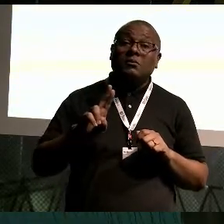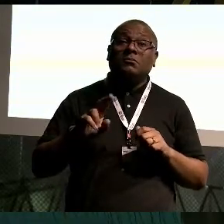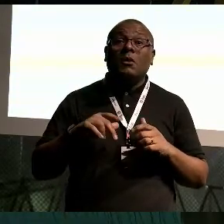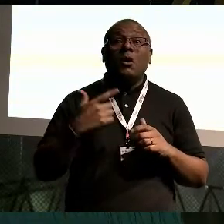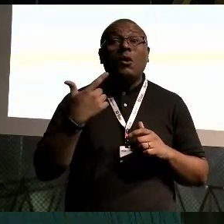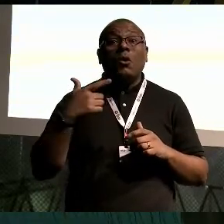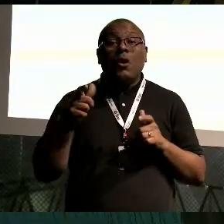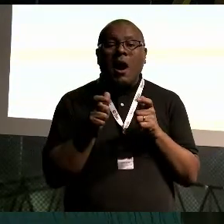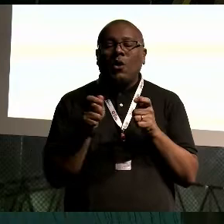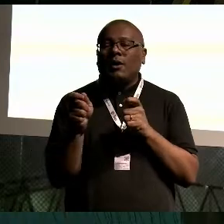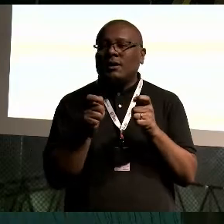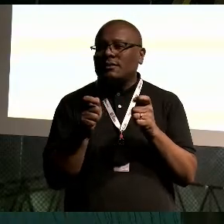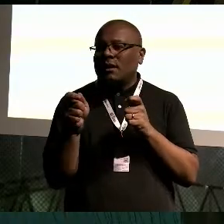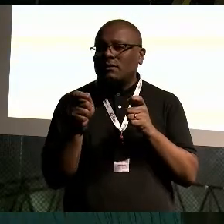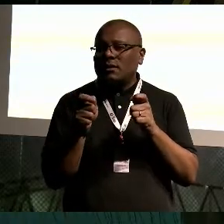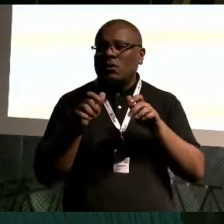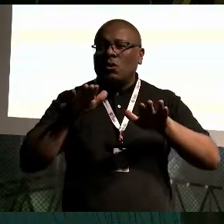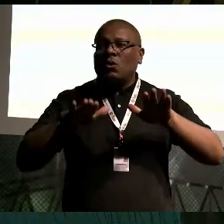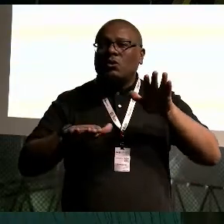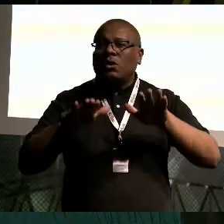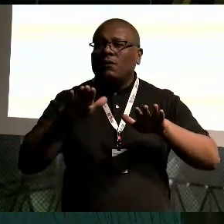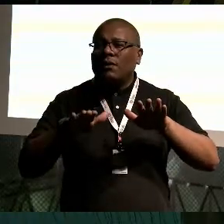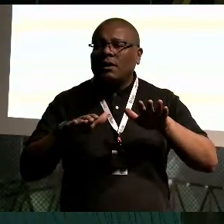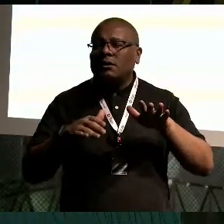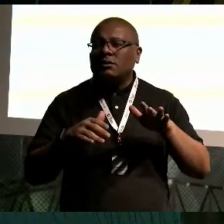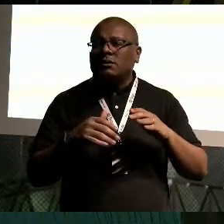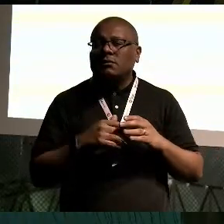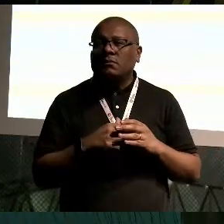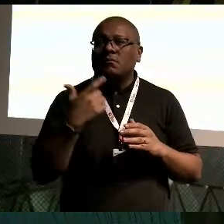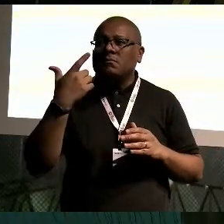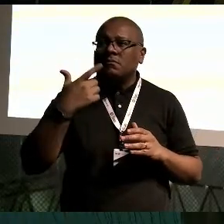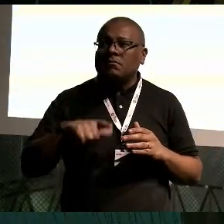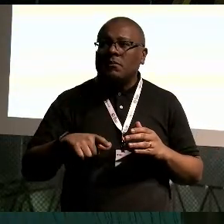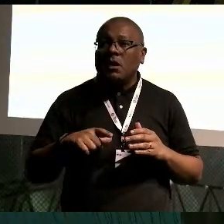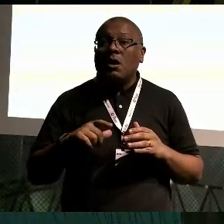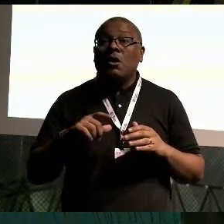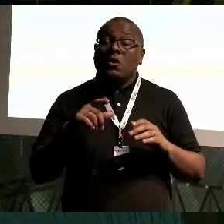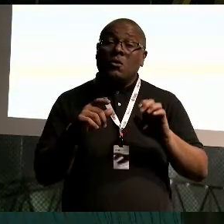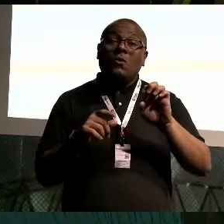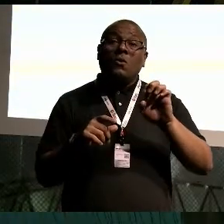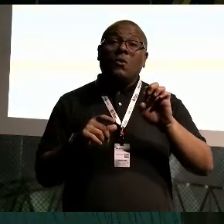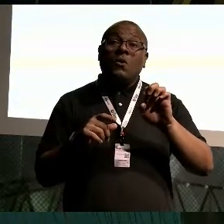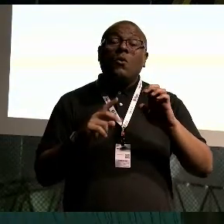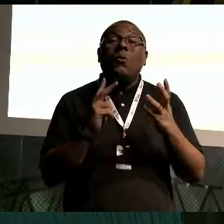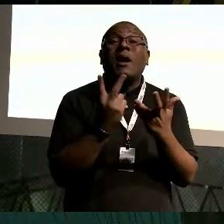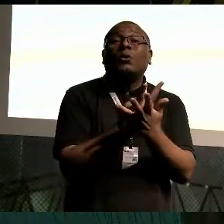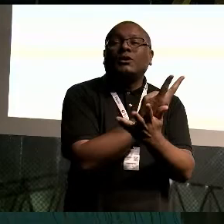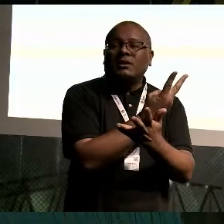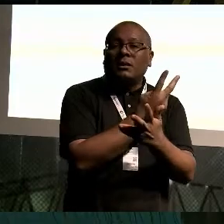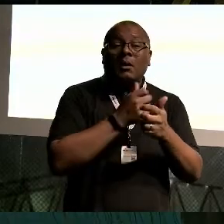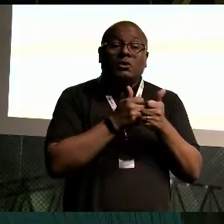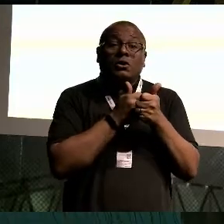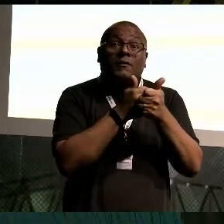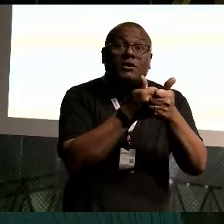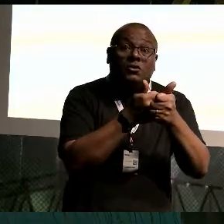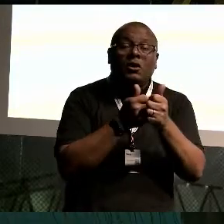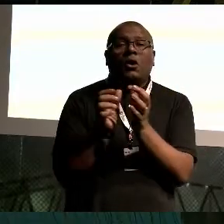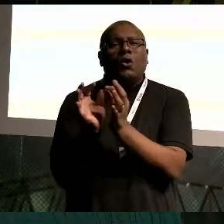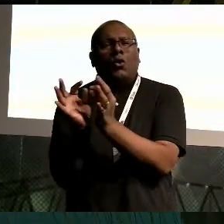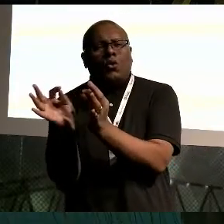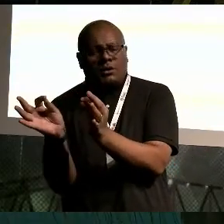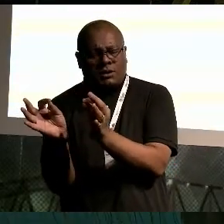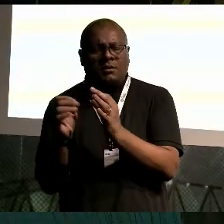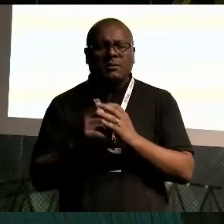that orchestration, or maybe you also want to wait for an event, like a pops-up message or something else. So